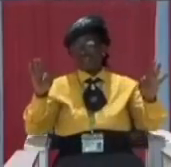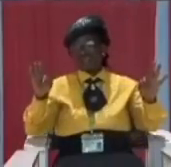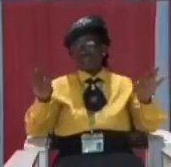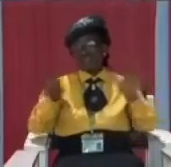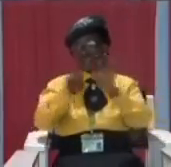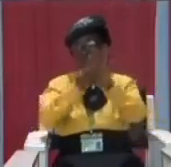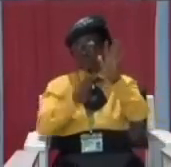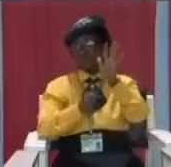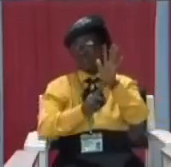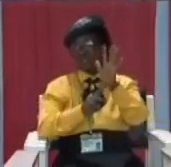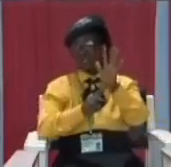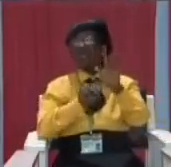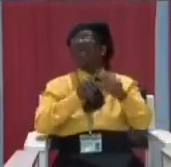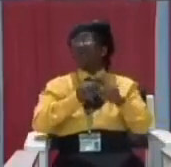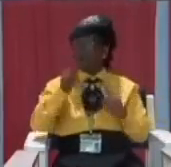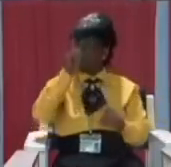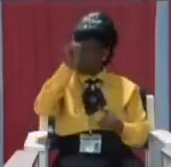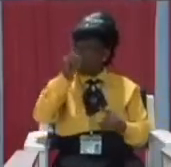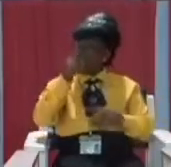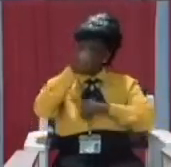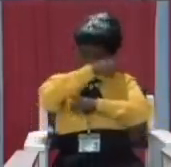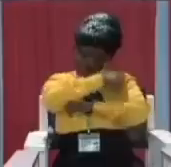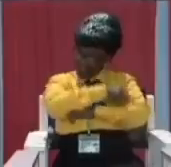But one day you will realize